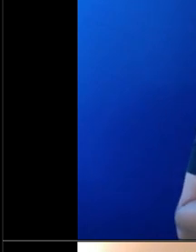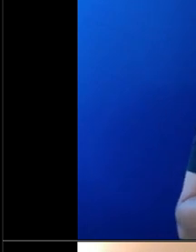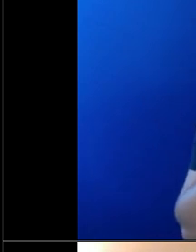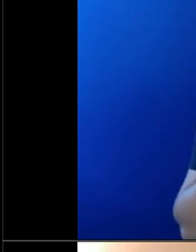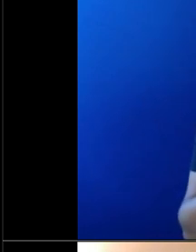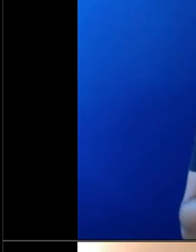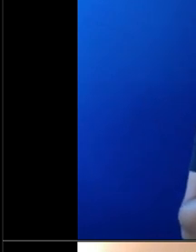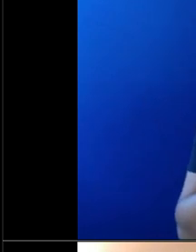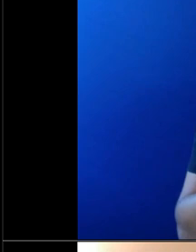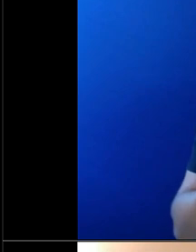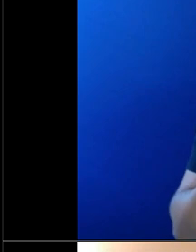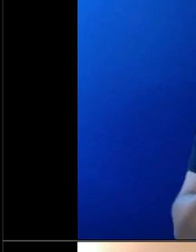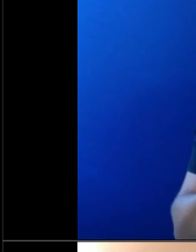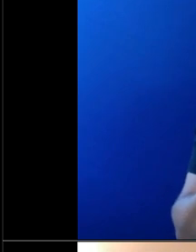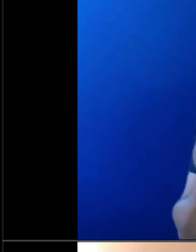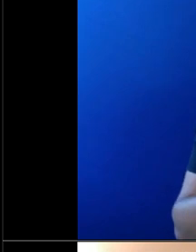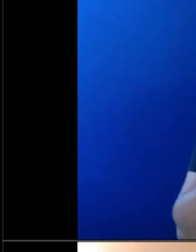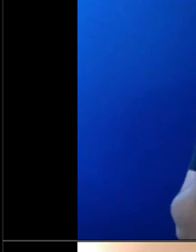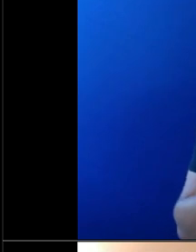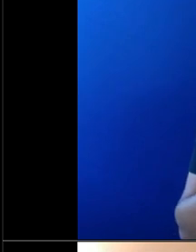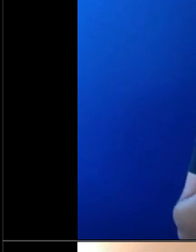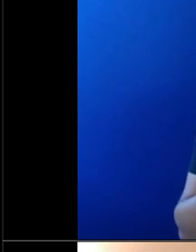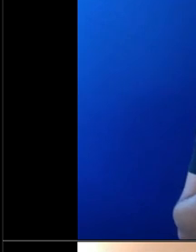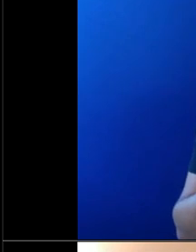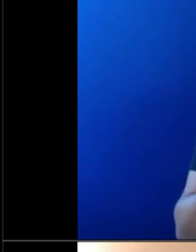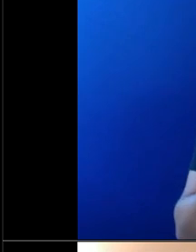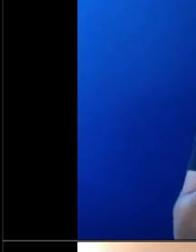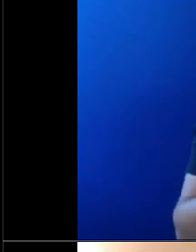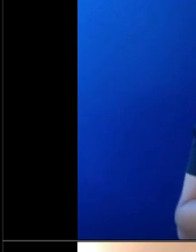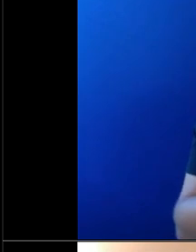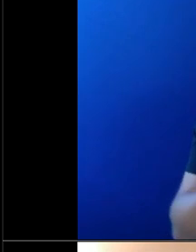a wonderful Wednesday afternoon, depending on